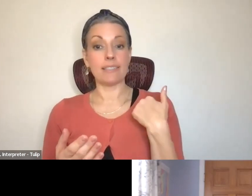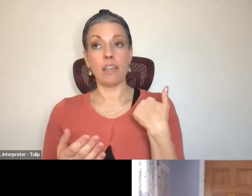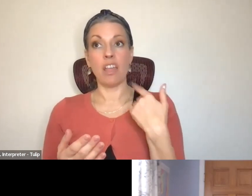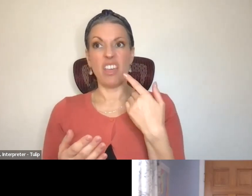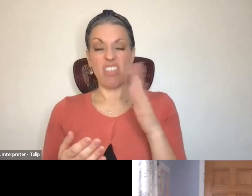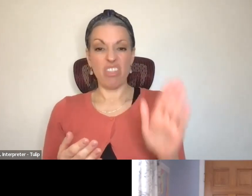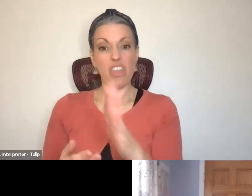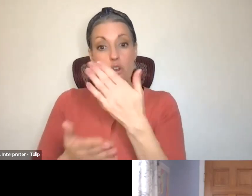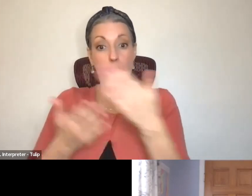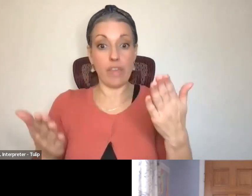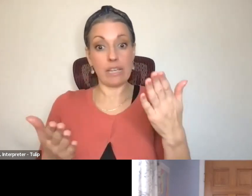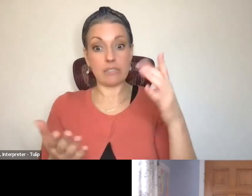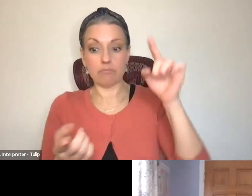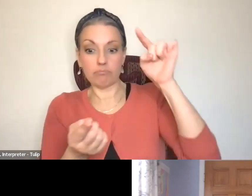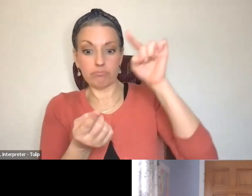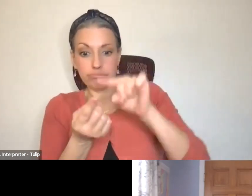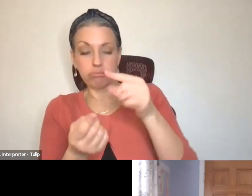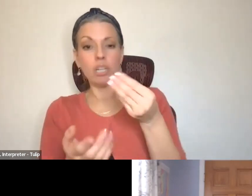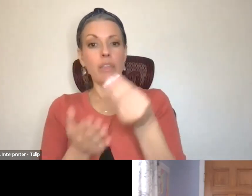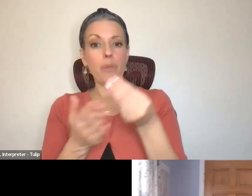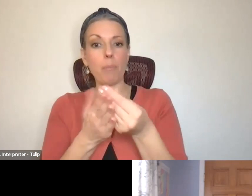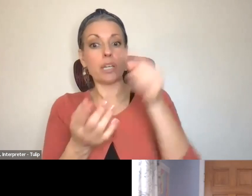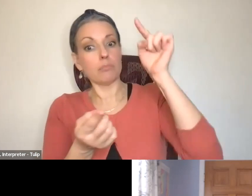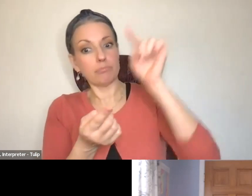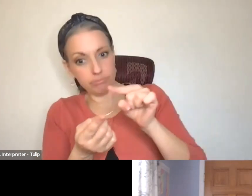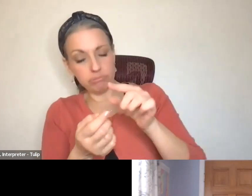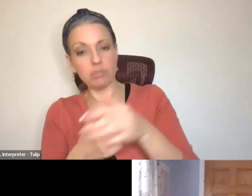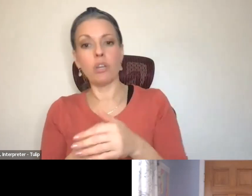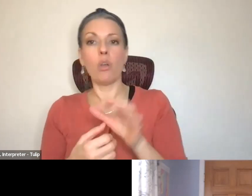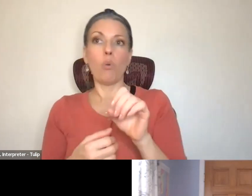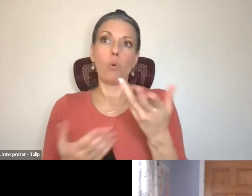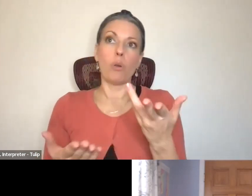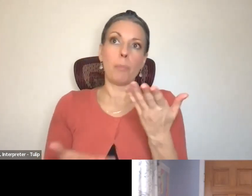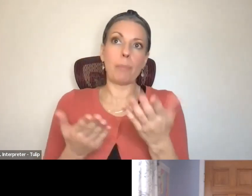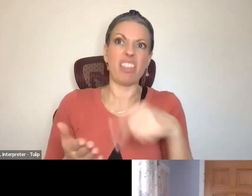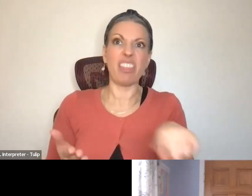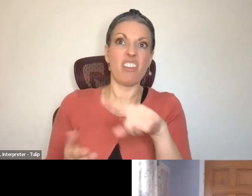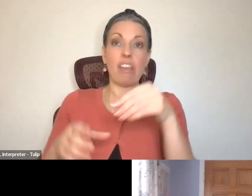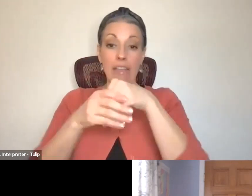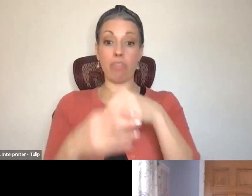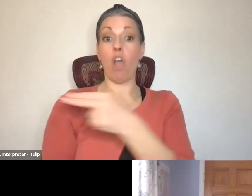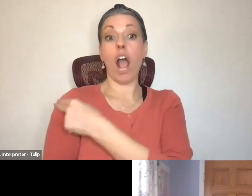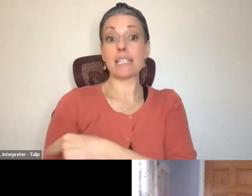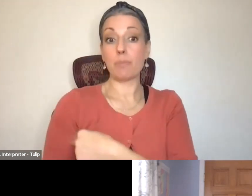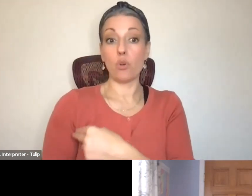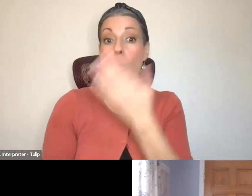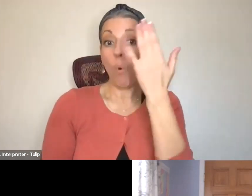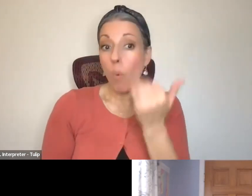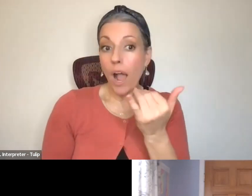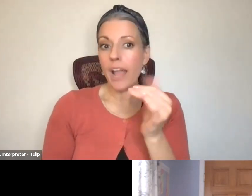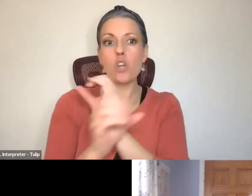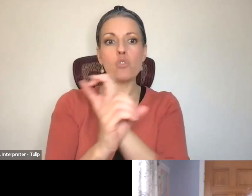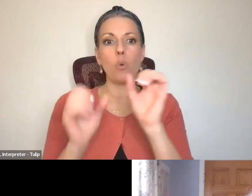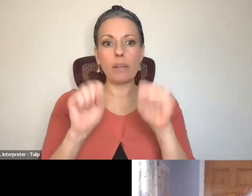assets drained, their bank accounts drained, or they're left in the hospital because nobody has